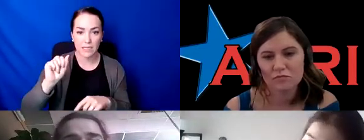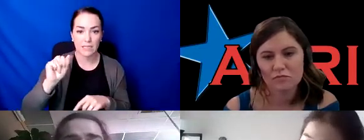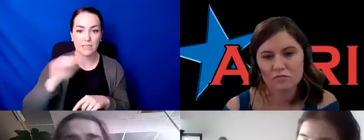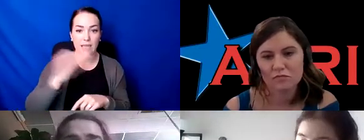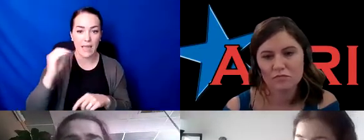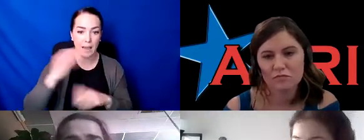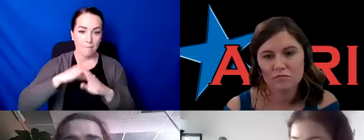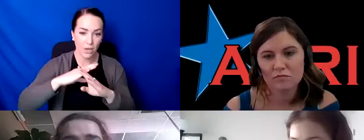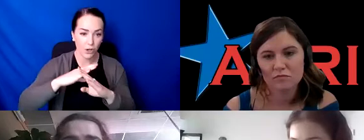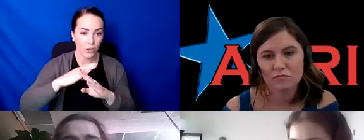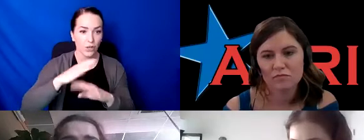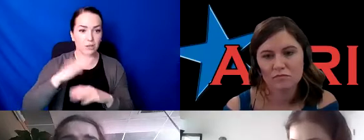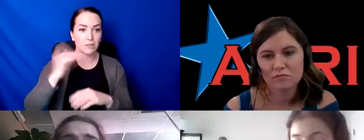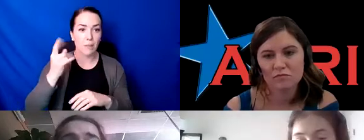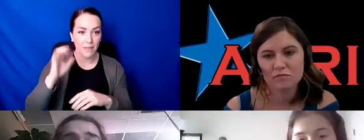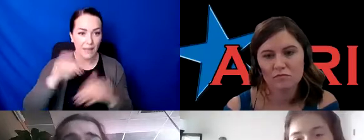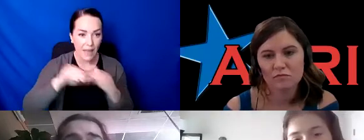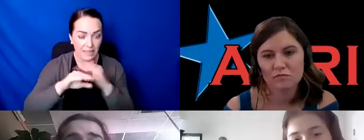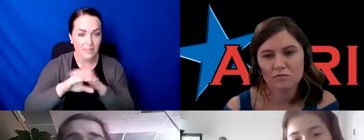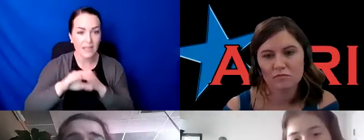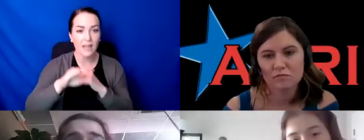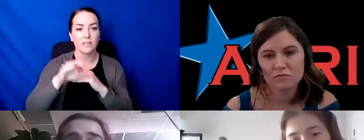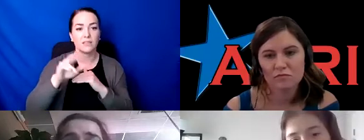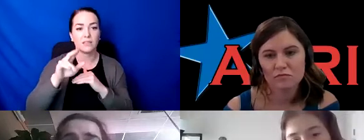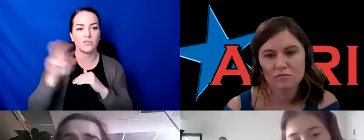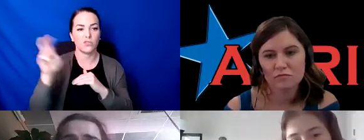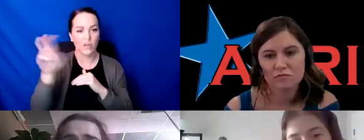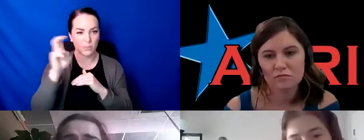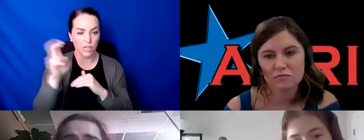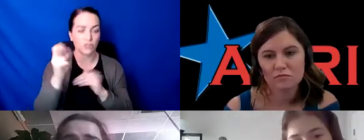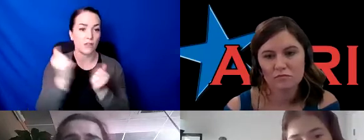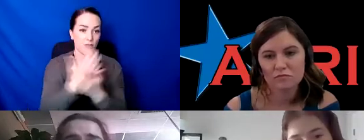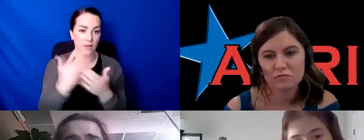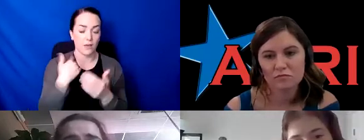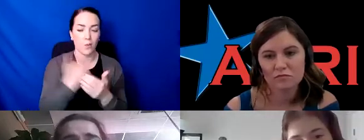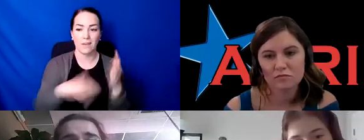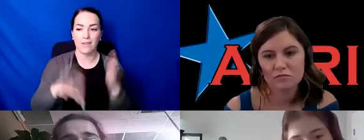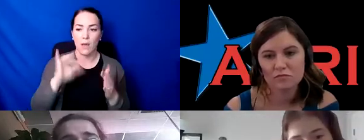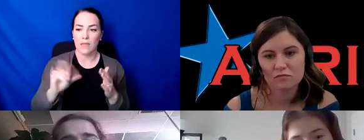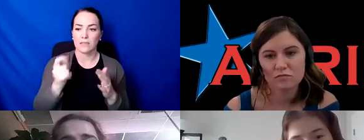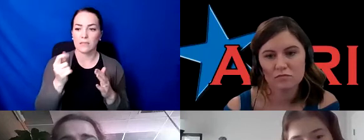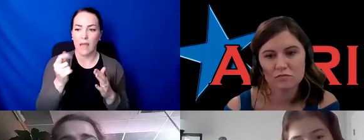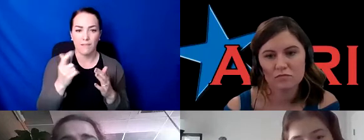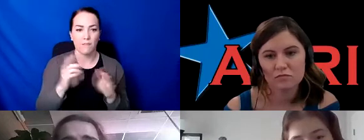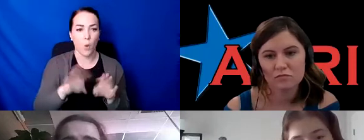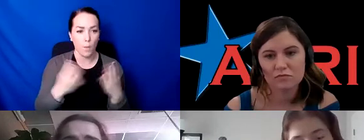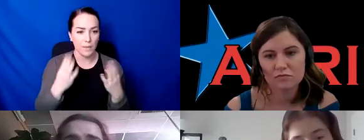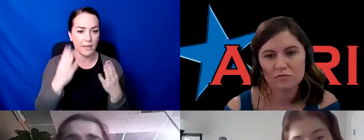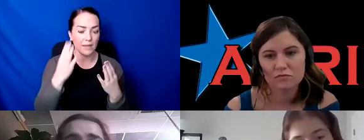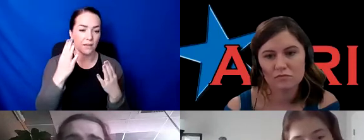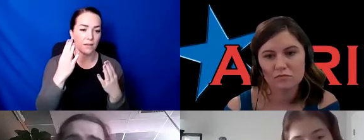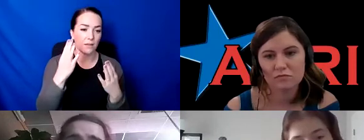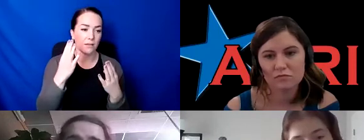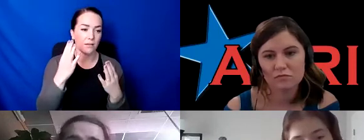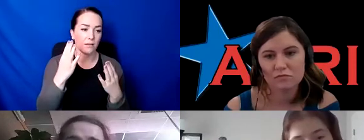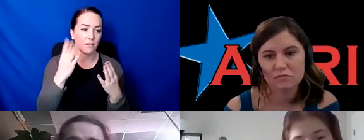barriers and public access and transportation and everything. And we found that it's kind of opened up doors for their classmates,